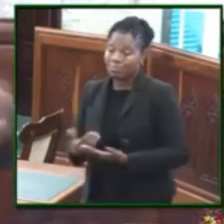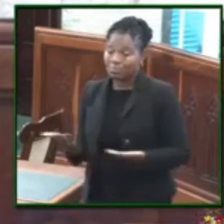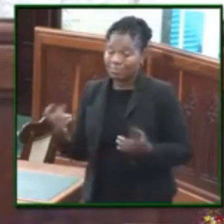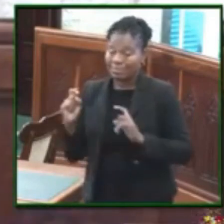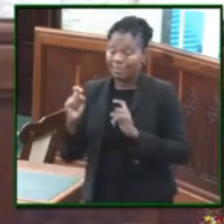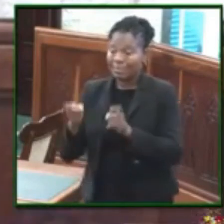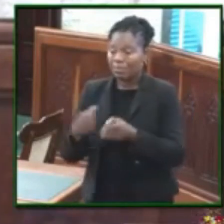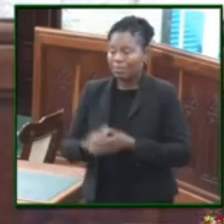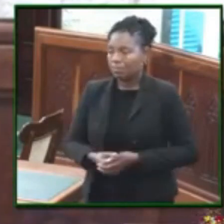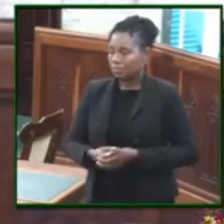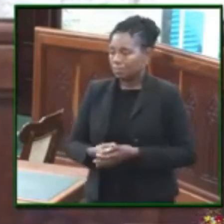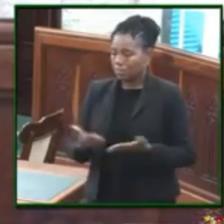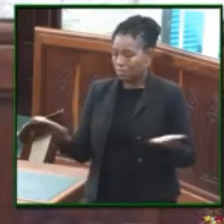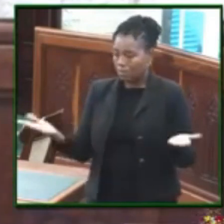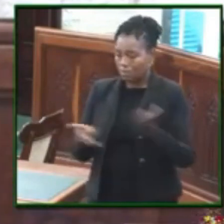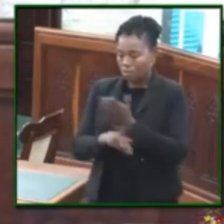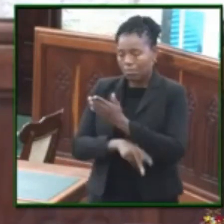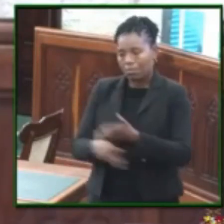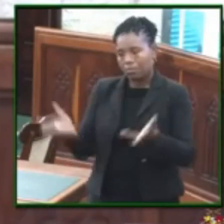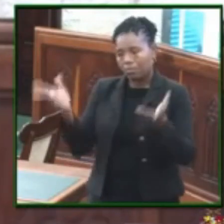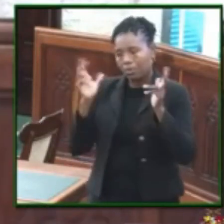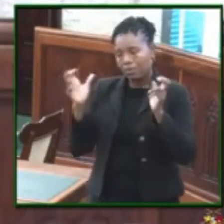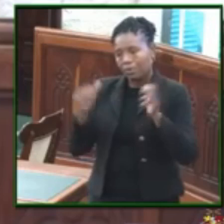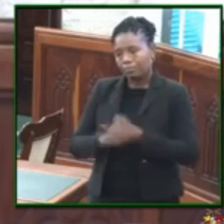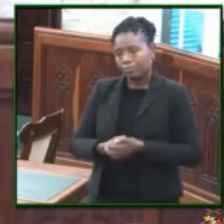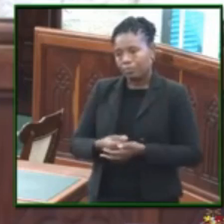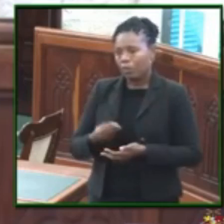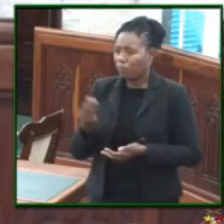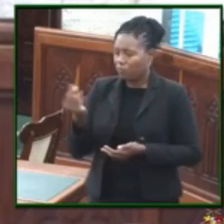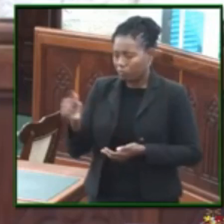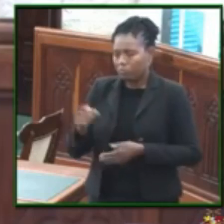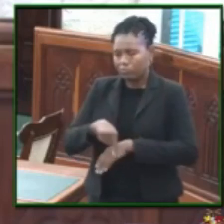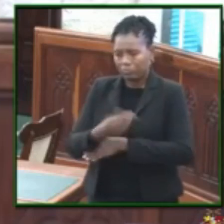We heard this in this parliament a few days ago.